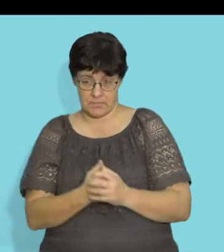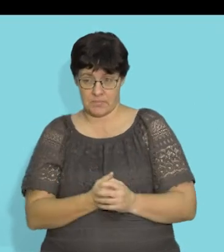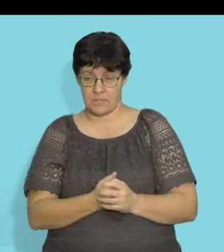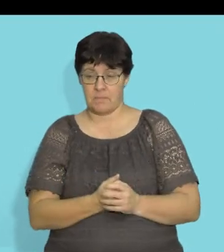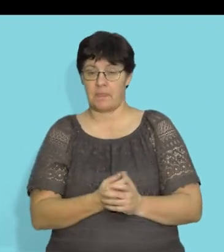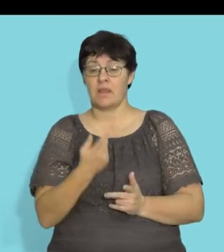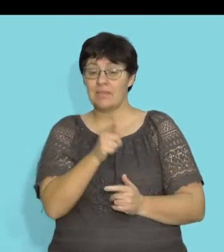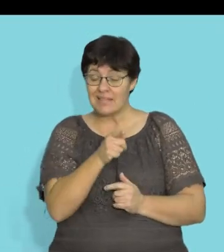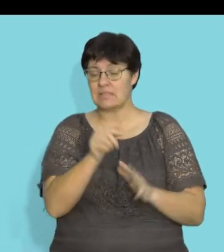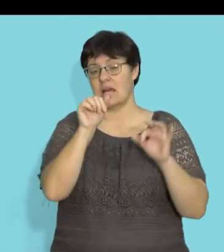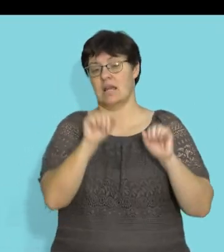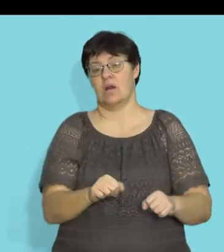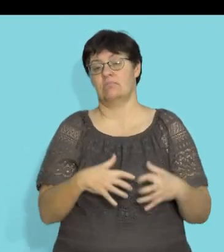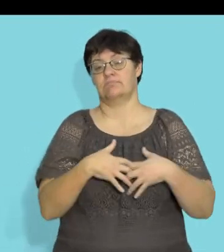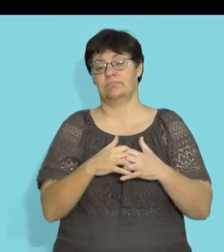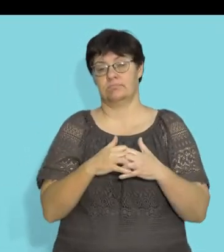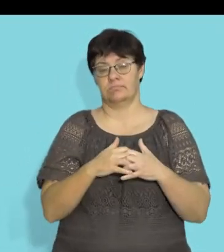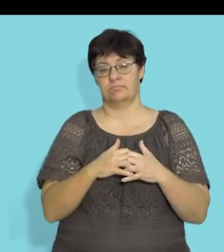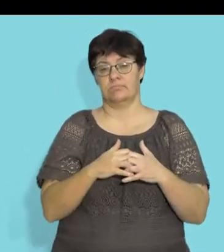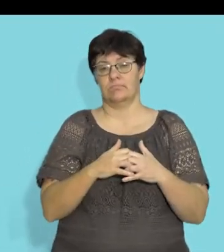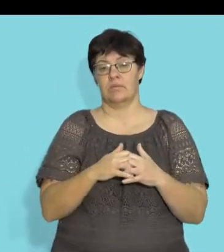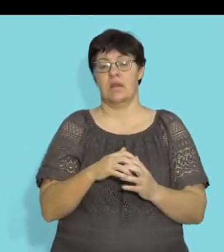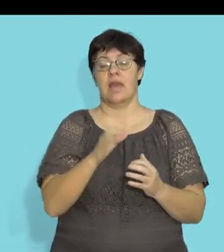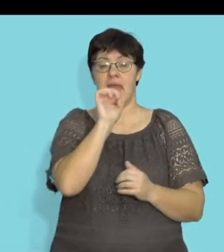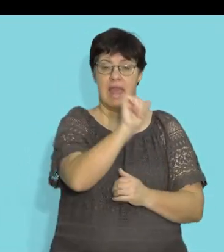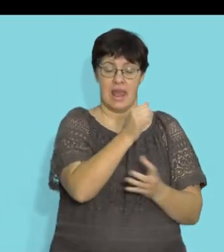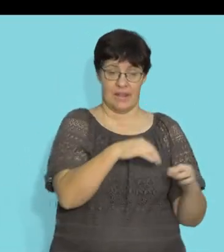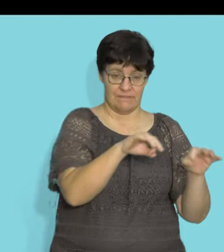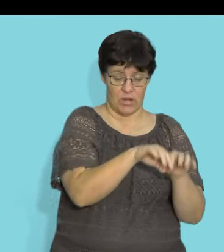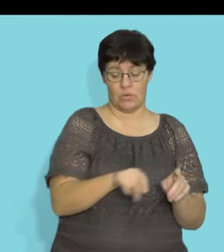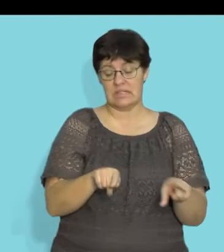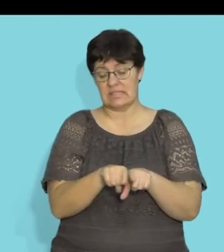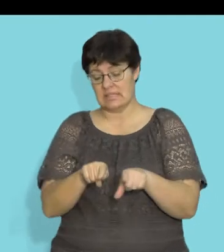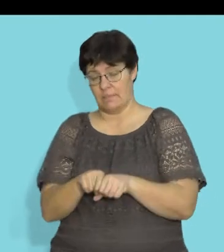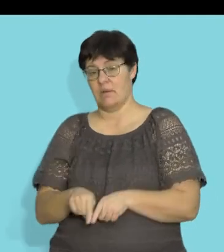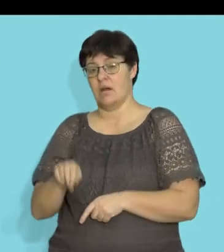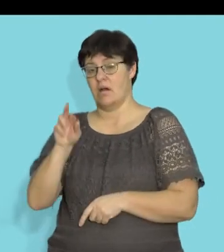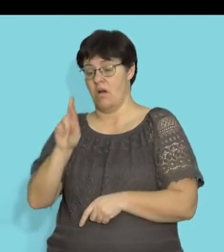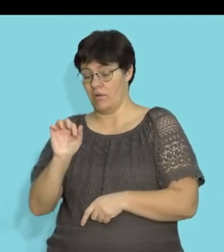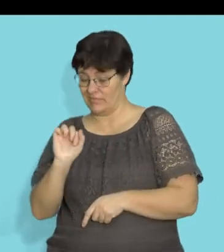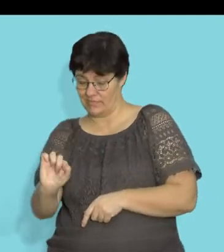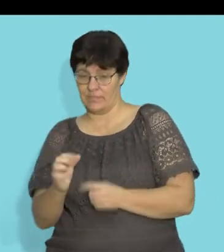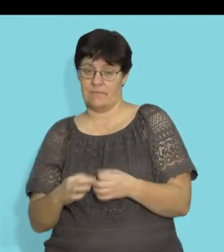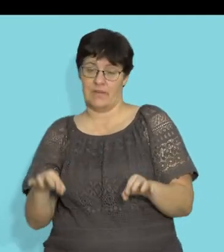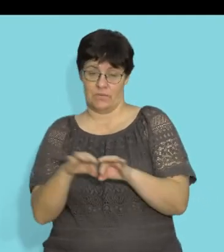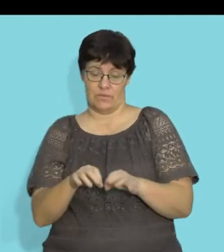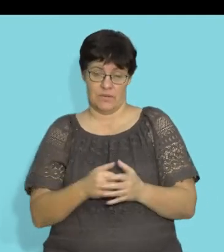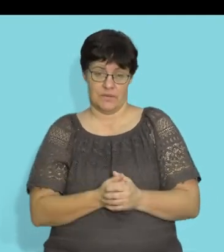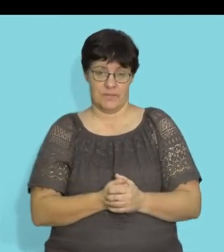3 terms will allow me to establish the value of A as well as the value of R.